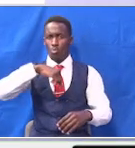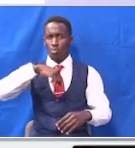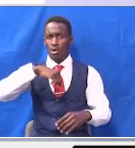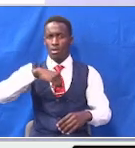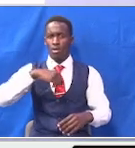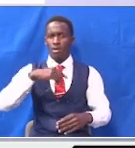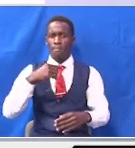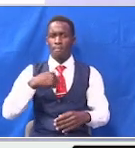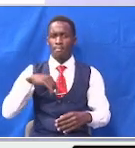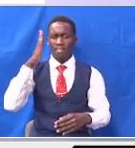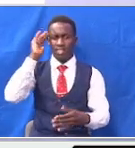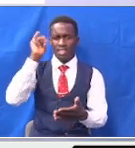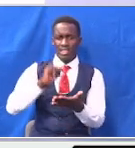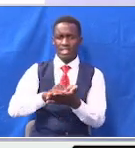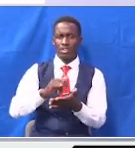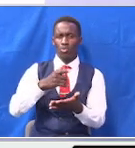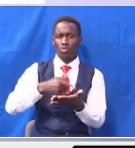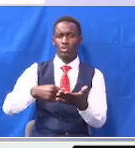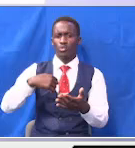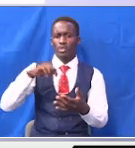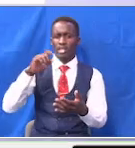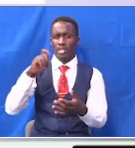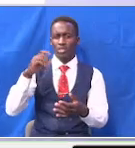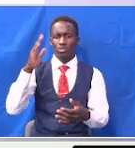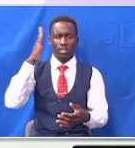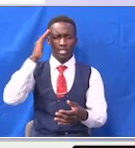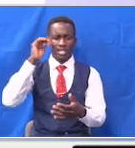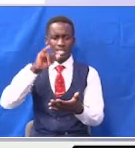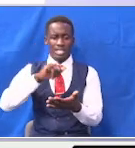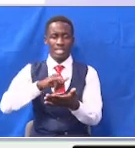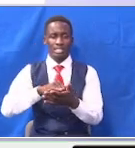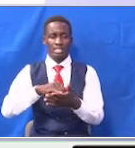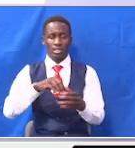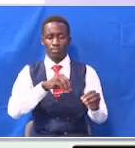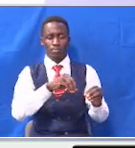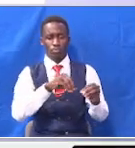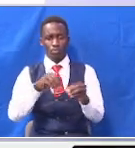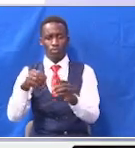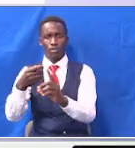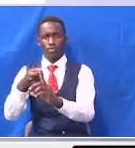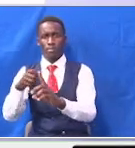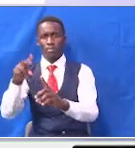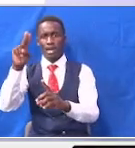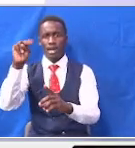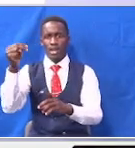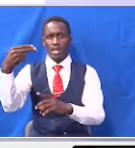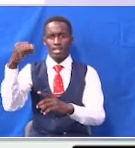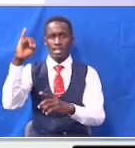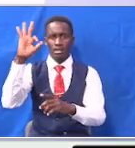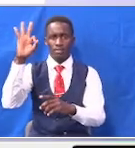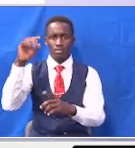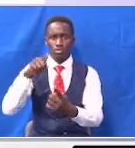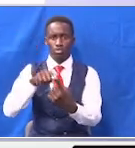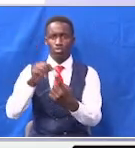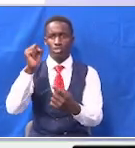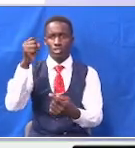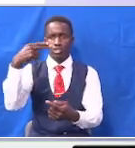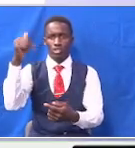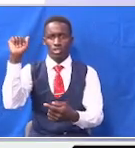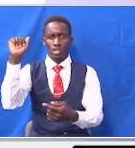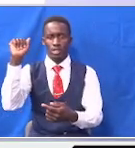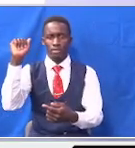think what we need to also take into cognizance is that we are transitioning from national health insurance to the social health insurance